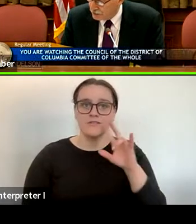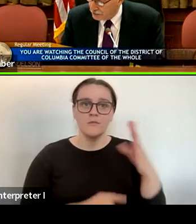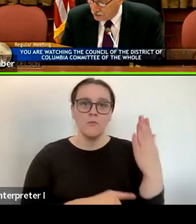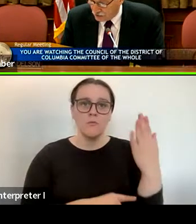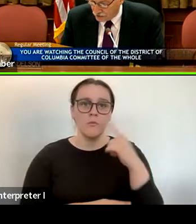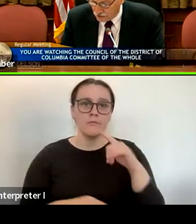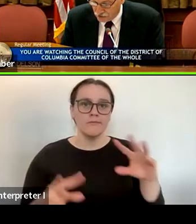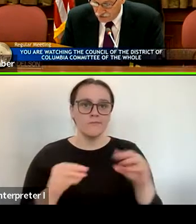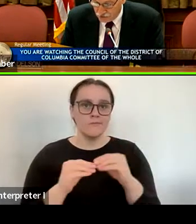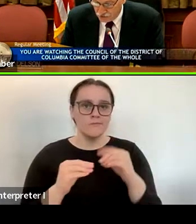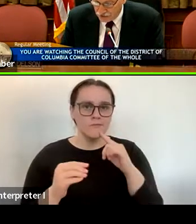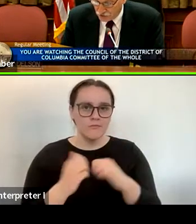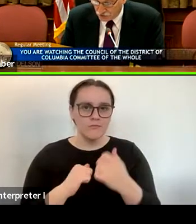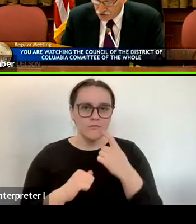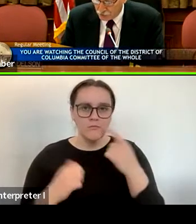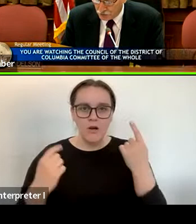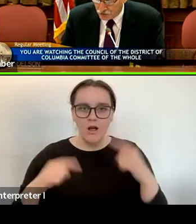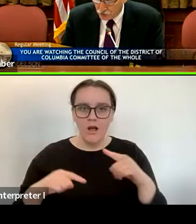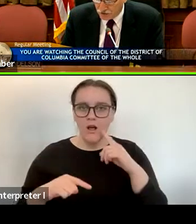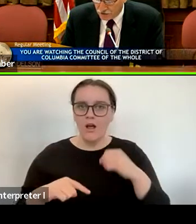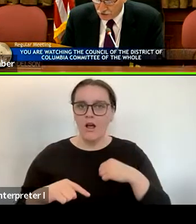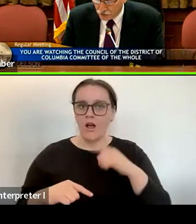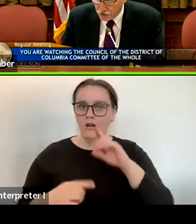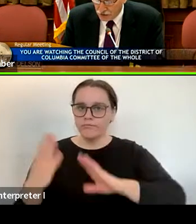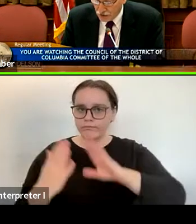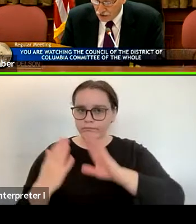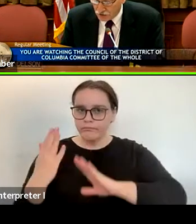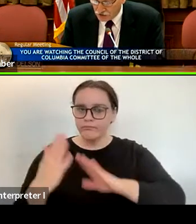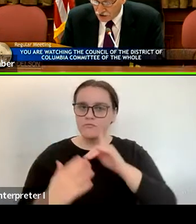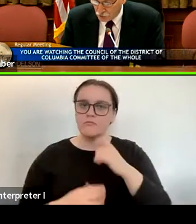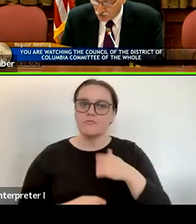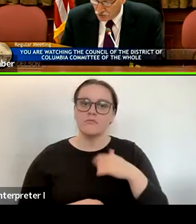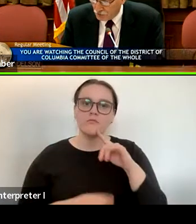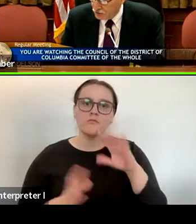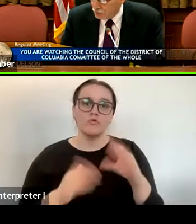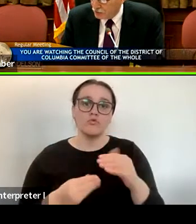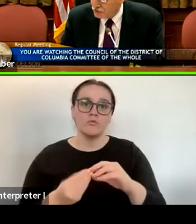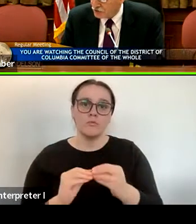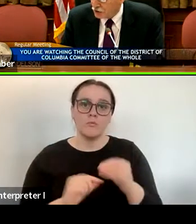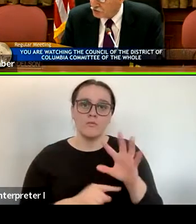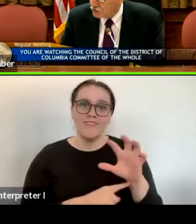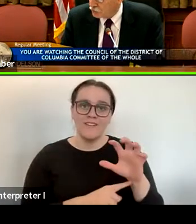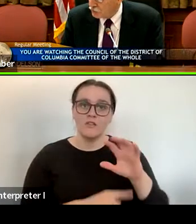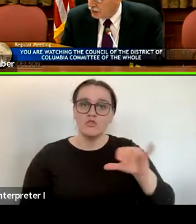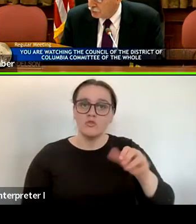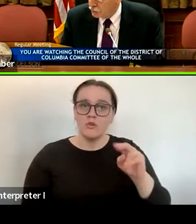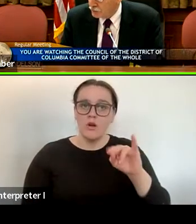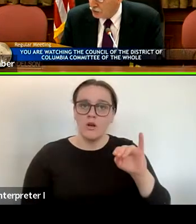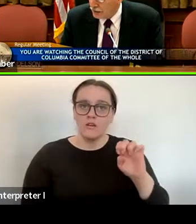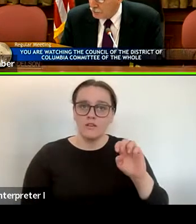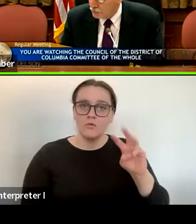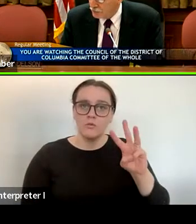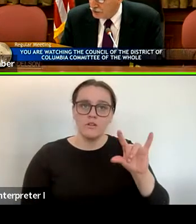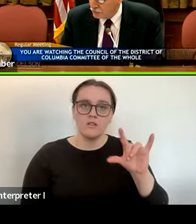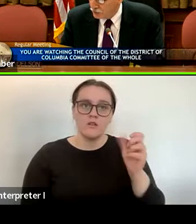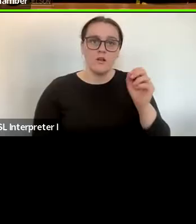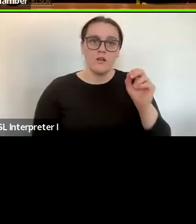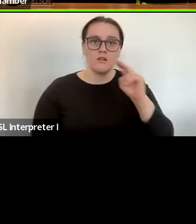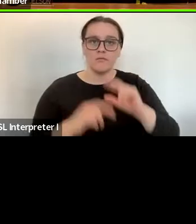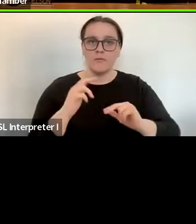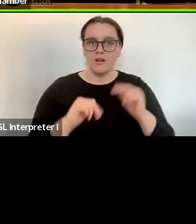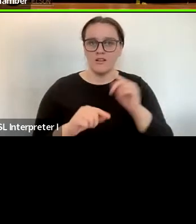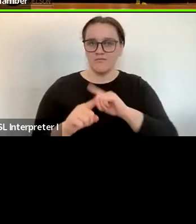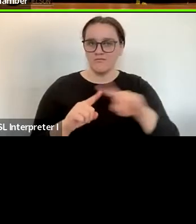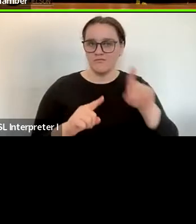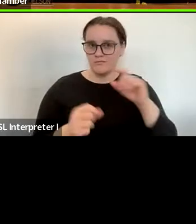is being conducted in the Council Chambers, Room 500 of the John A. Wilson Building, but it's also what we call a hybrid meeting with a